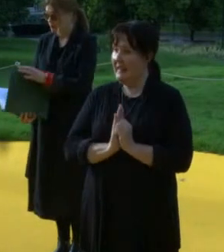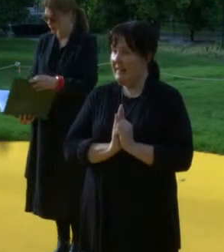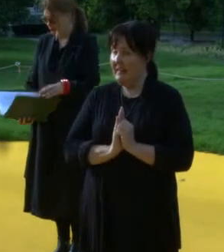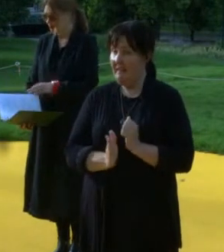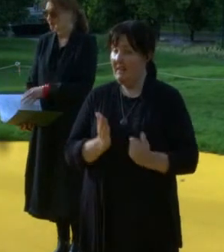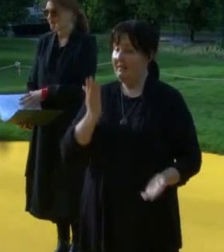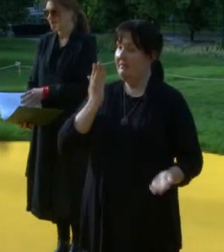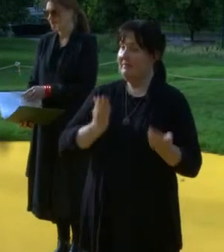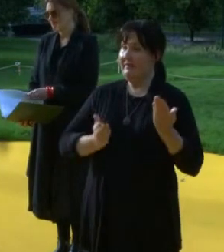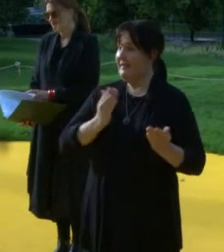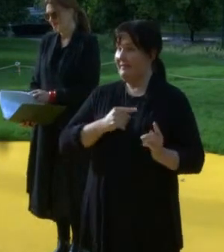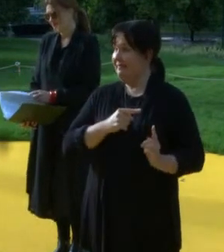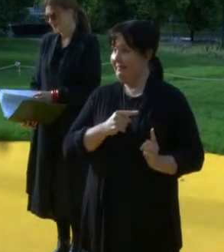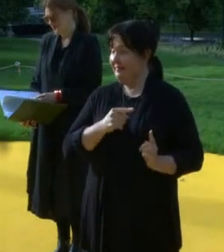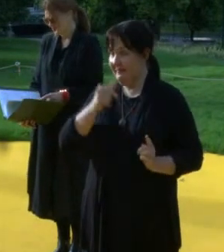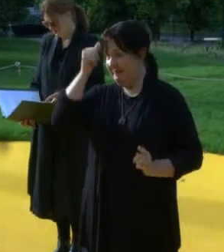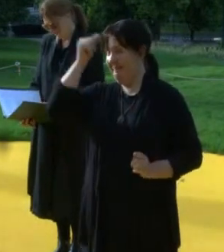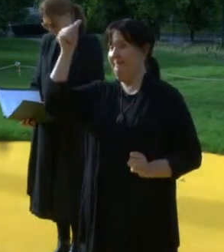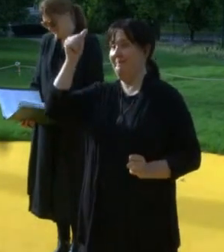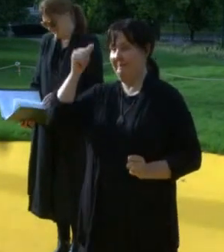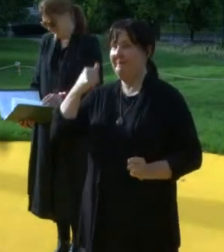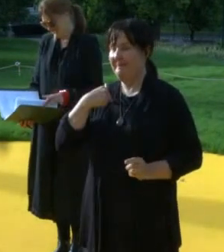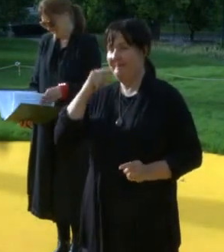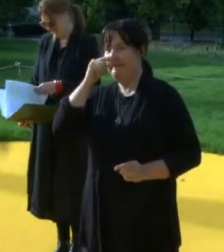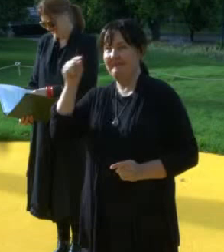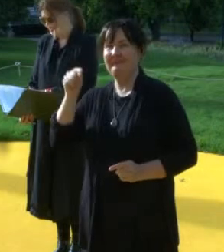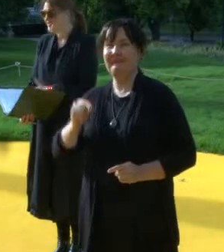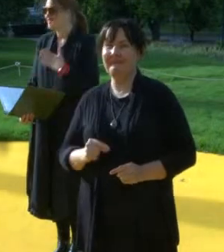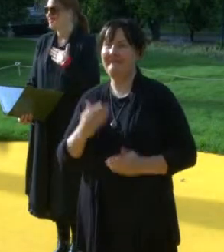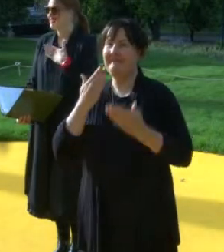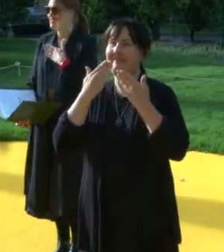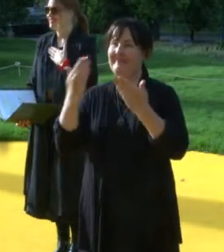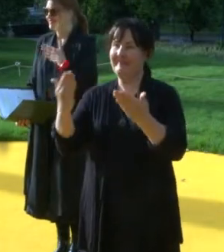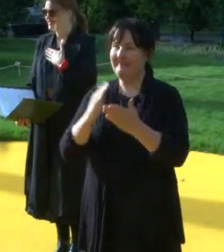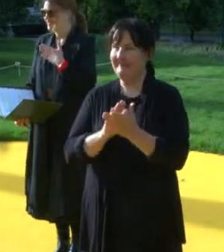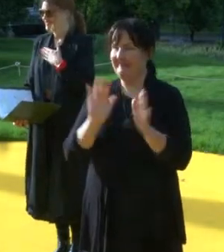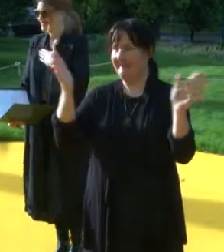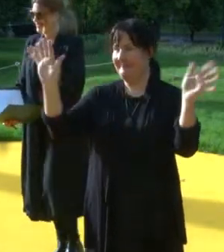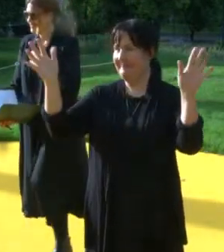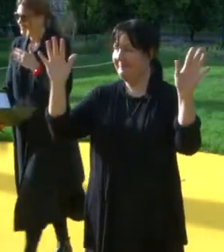any doubt that I could. Thank you.